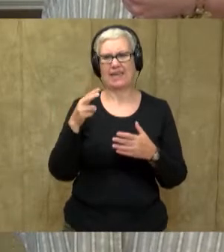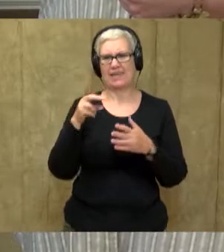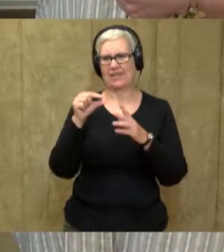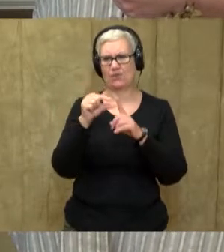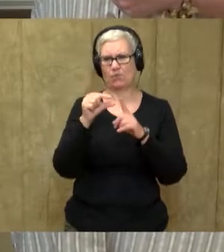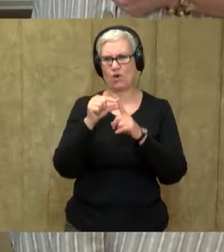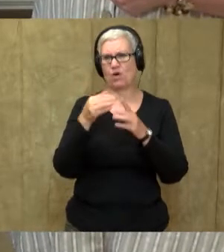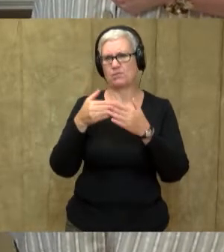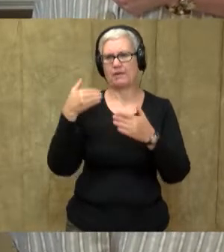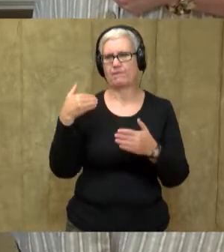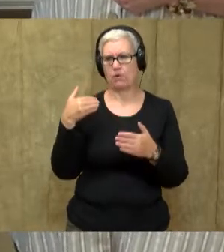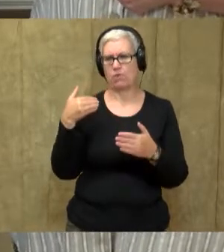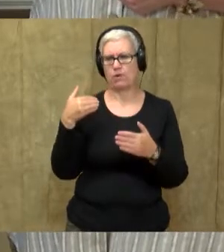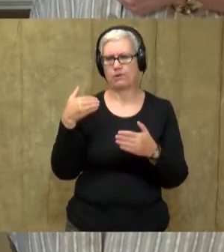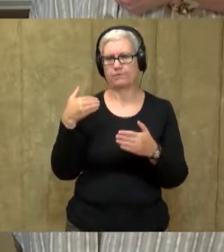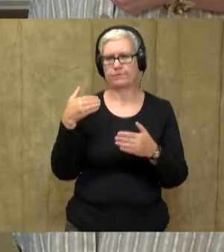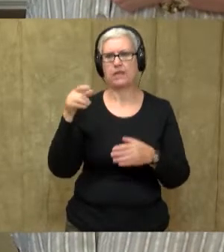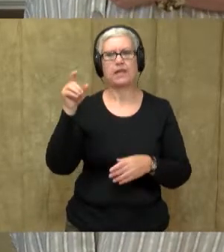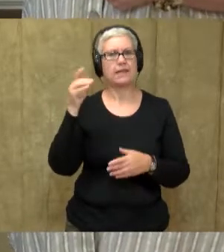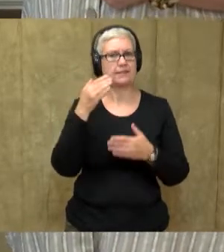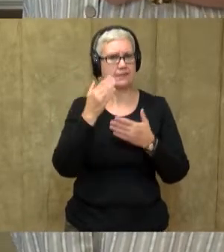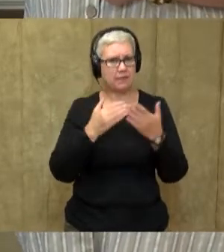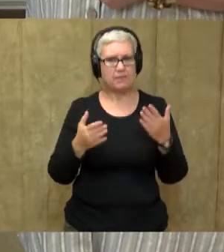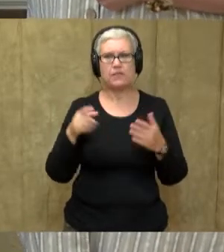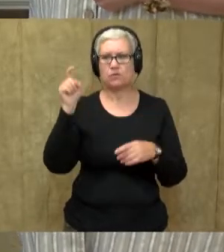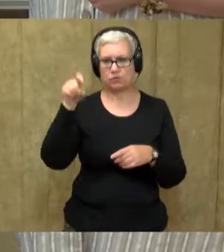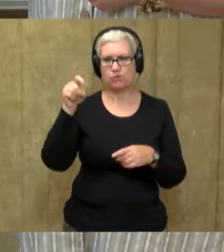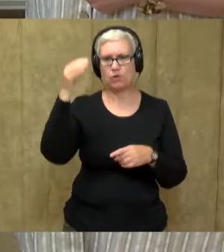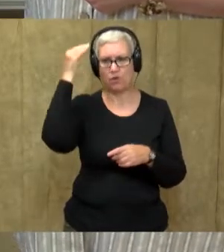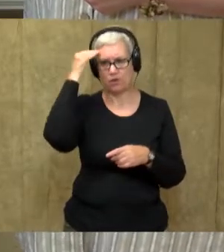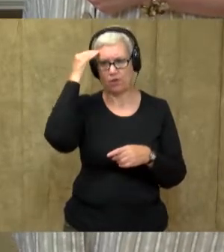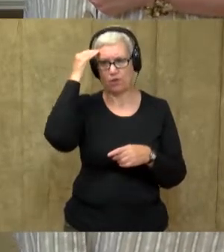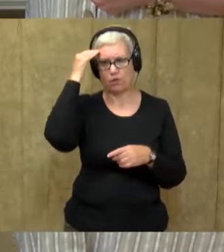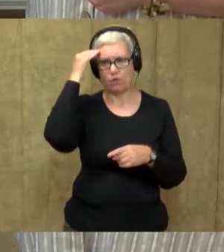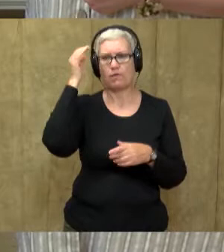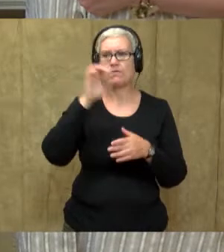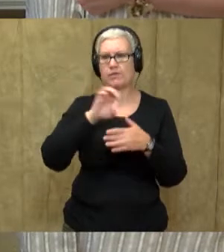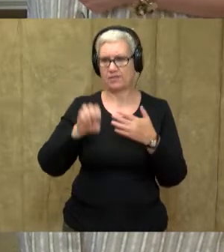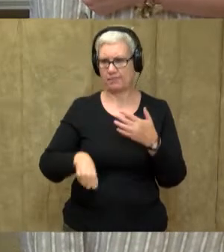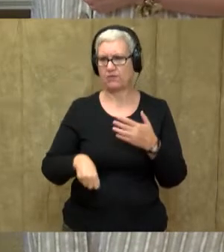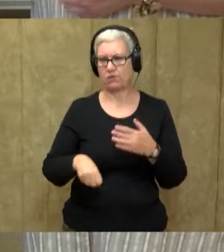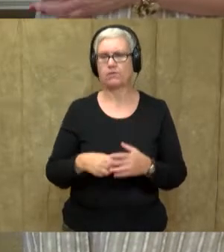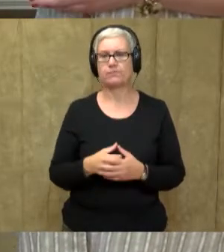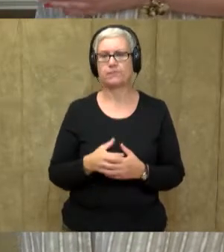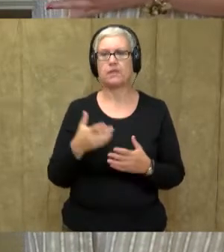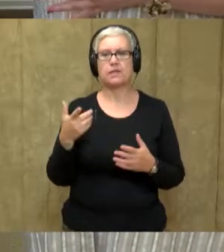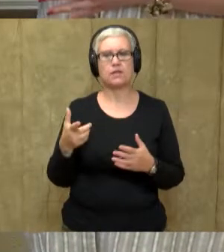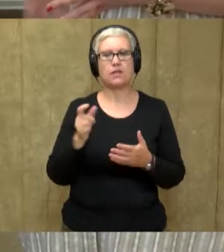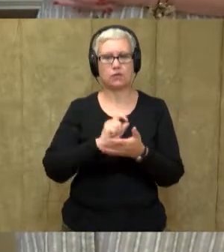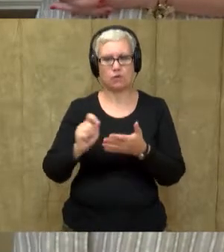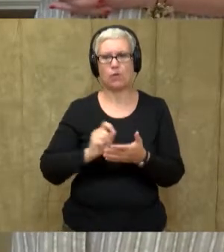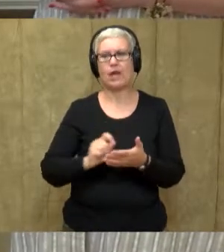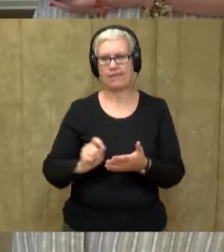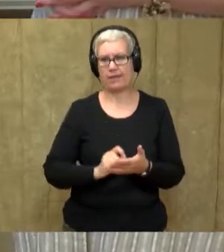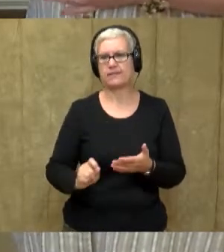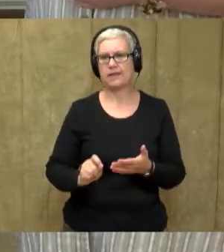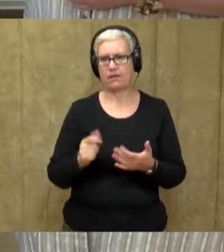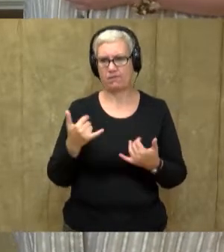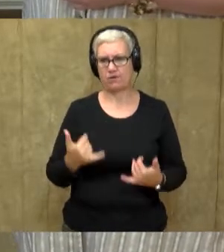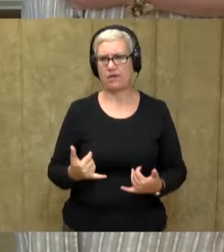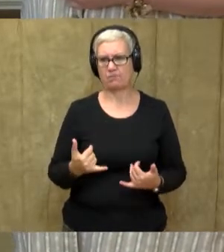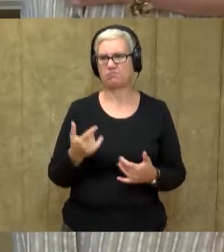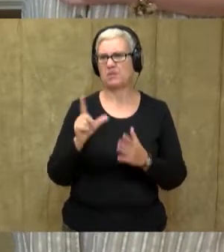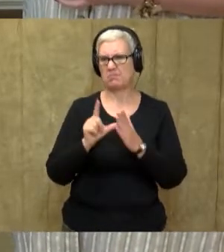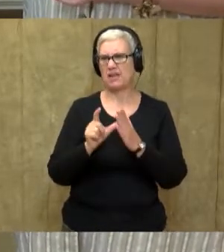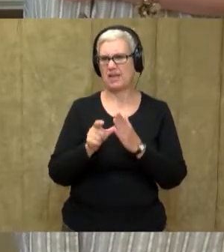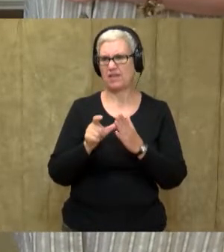terms before. Some of these you should know from this semester. But if you don't, take a minute and jot these down. I'm going to give you